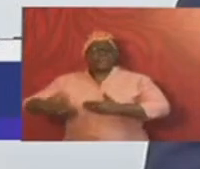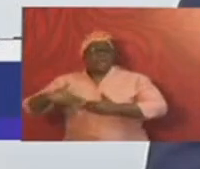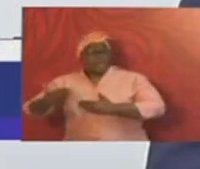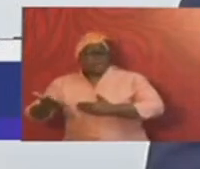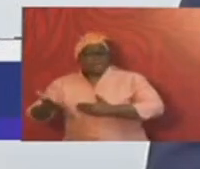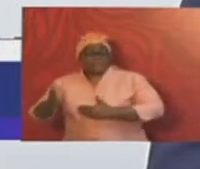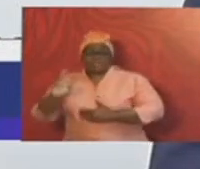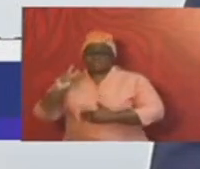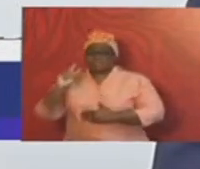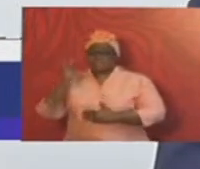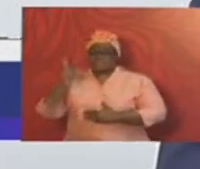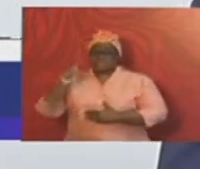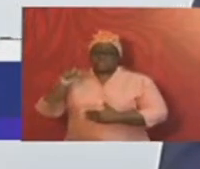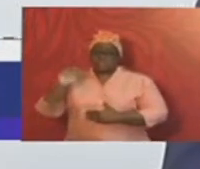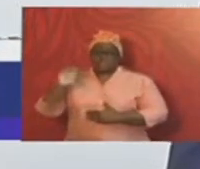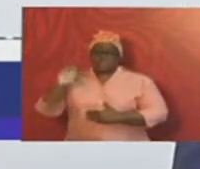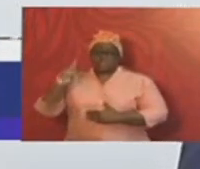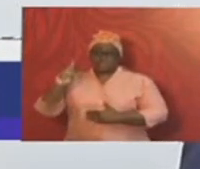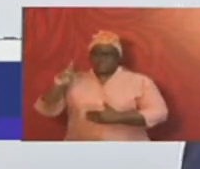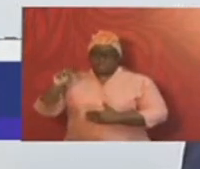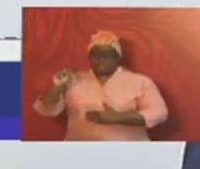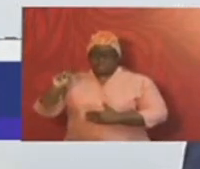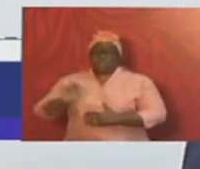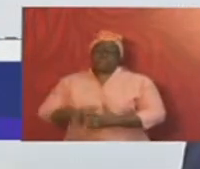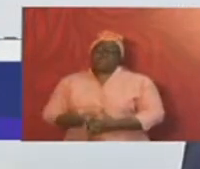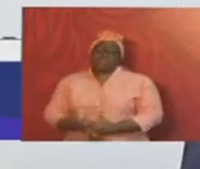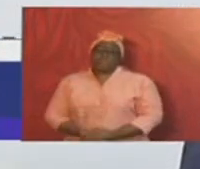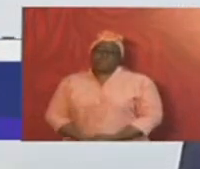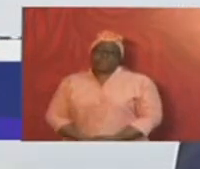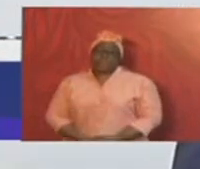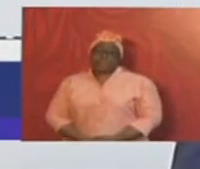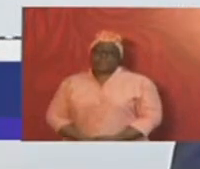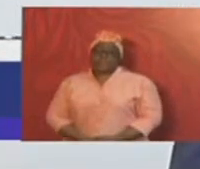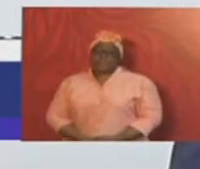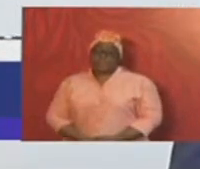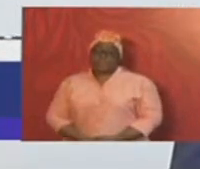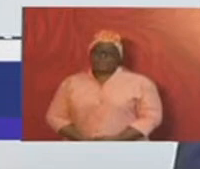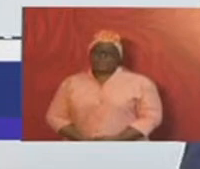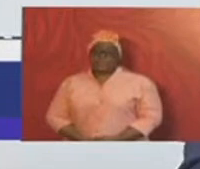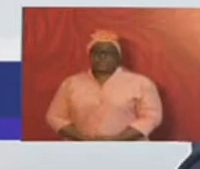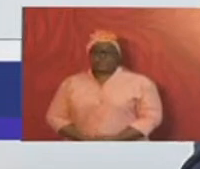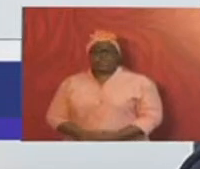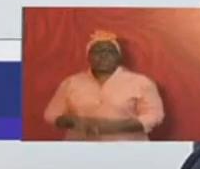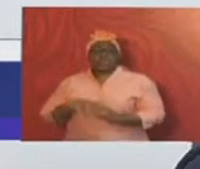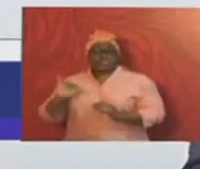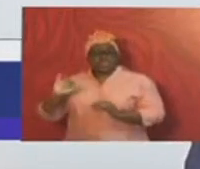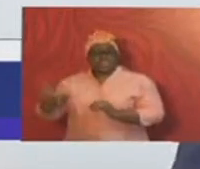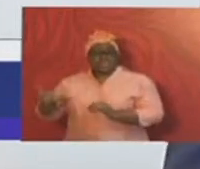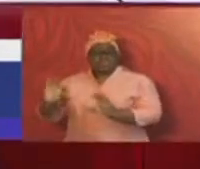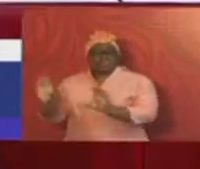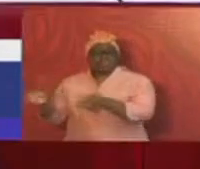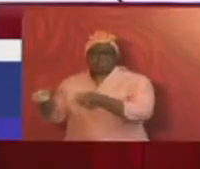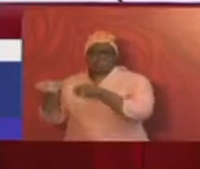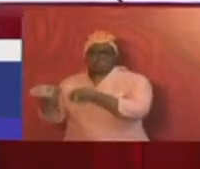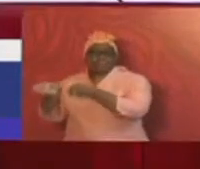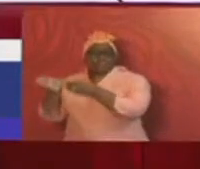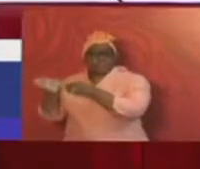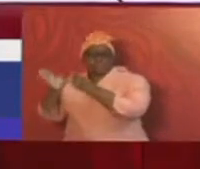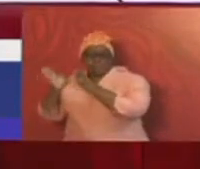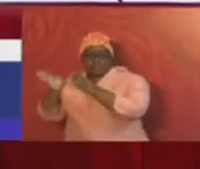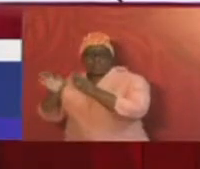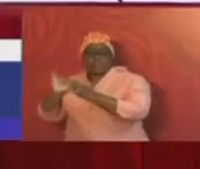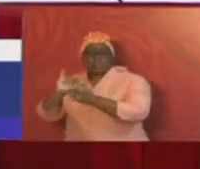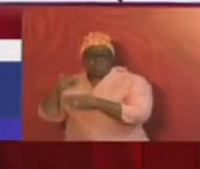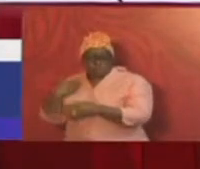September. It's a very important subgroup we are concerned about. Thank you very much. Thank you very much,